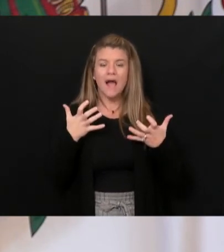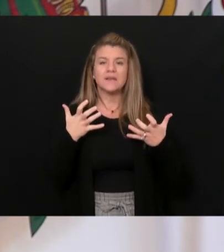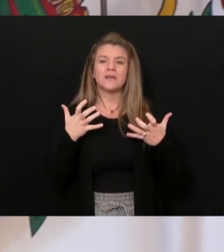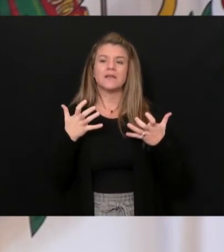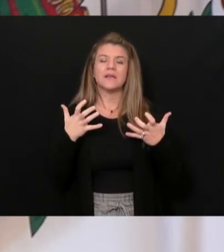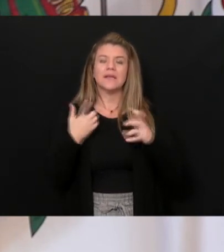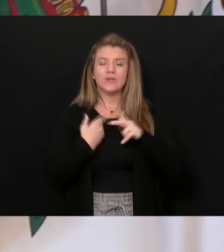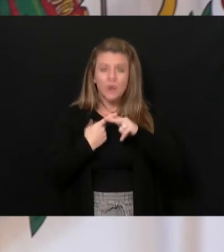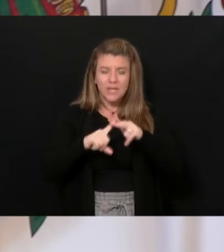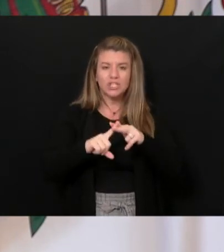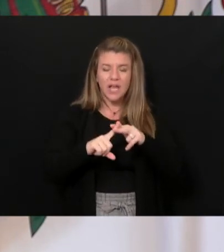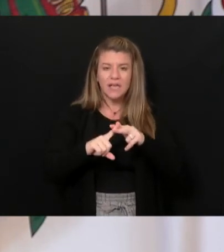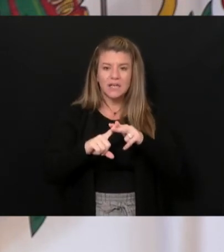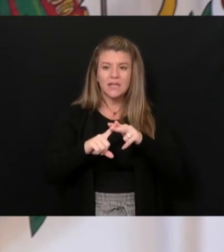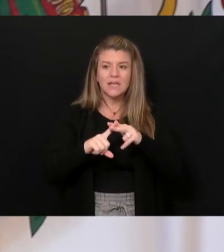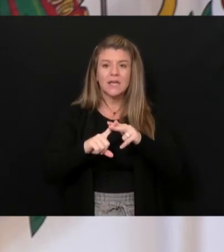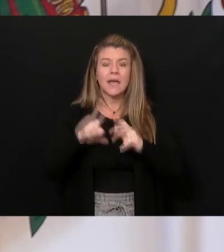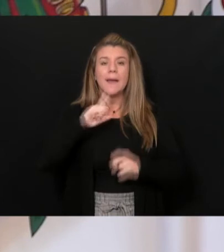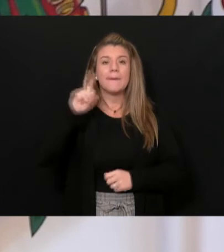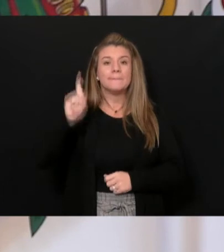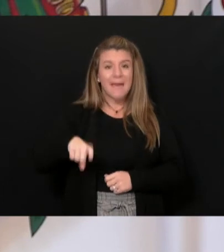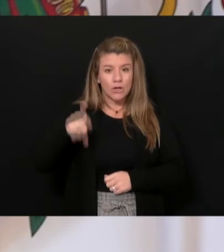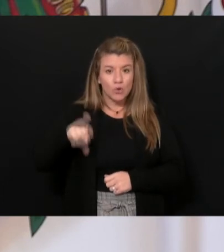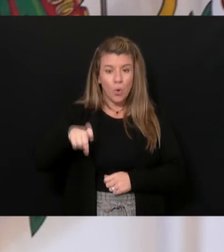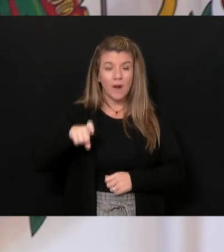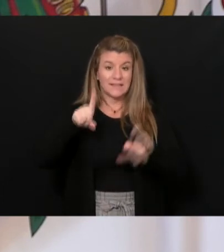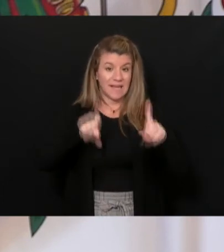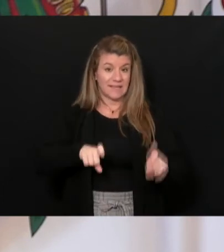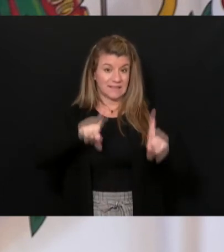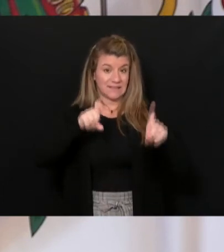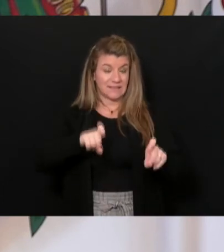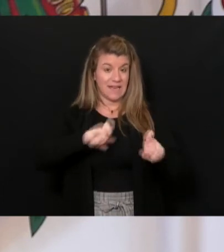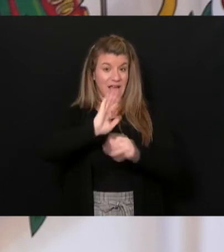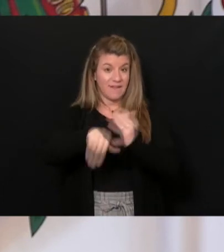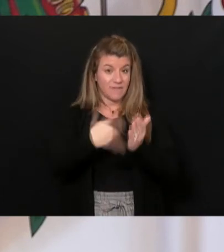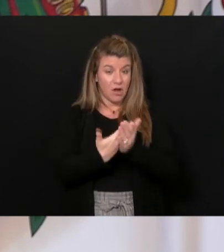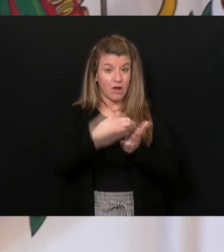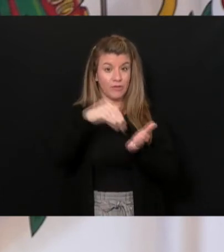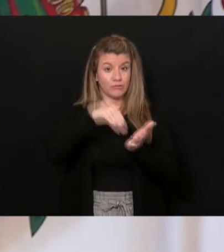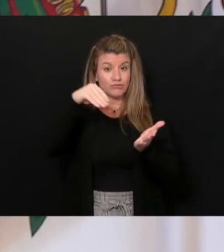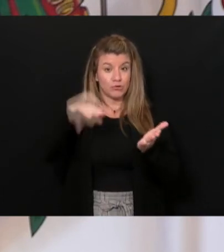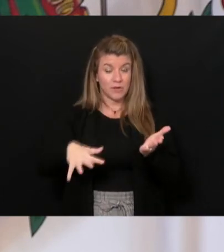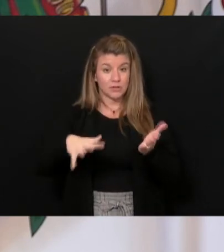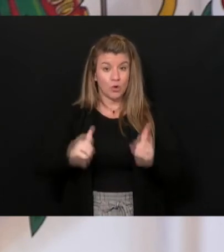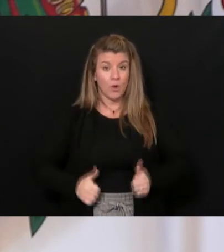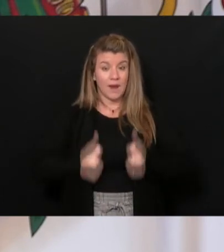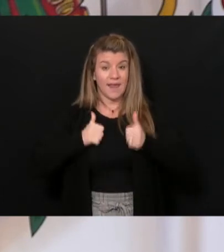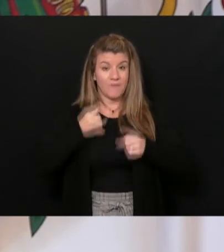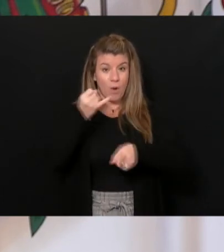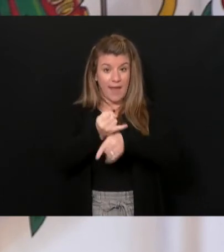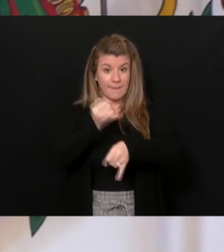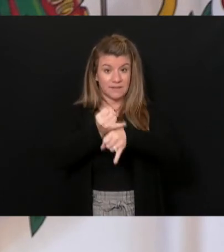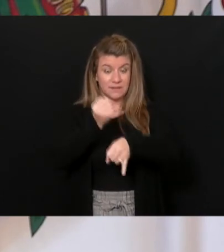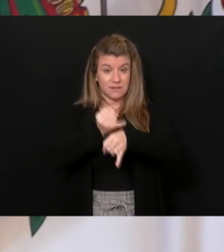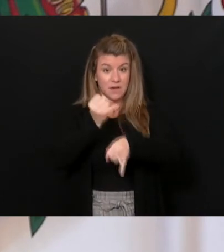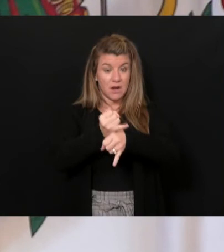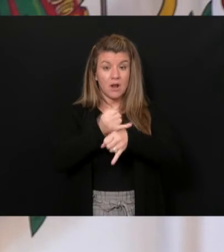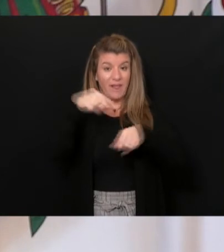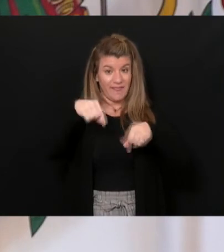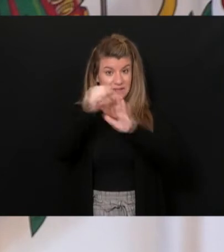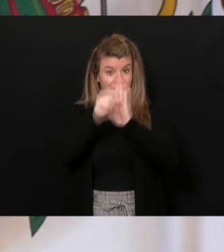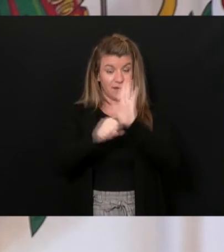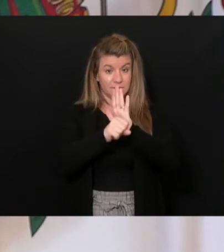to initiate mandatory testing of all of our students that are on campuses all across this